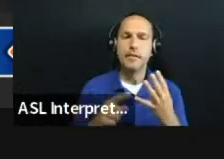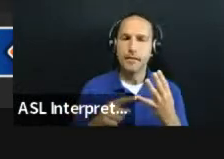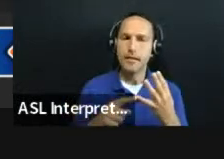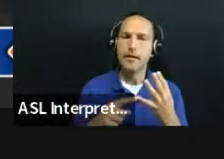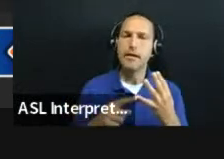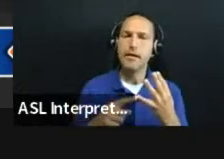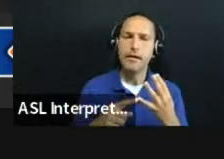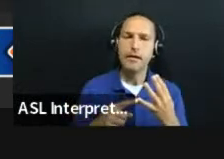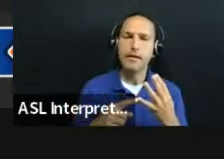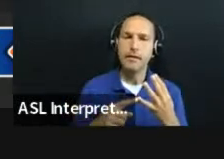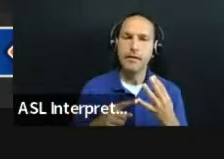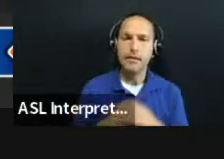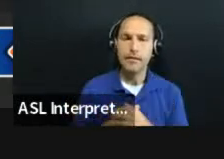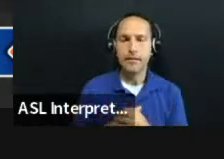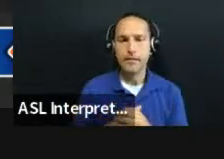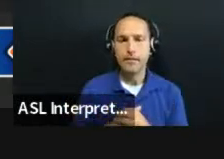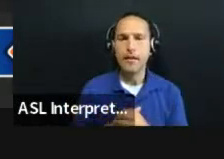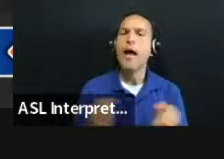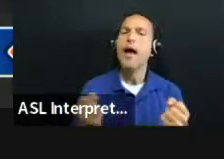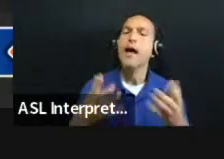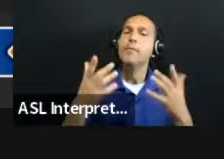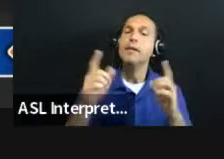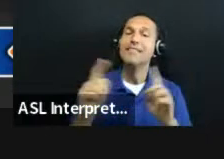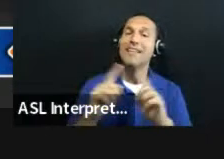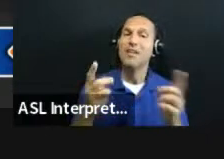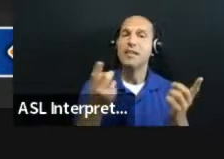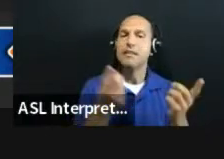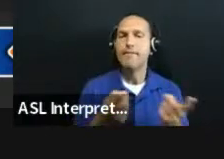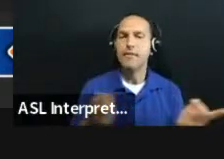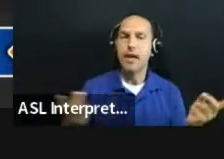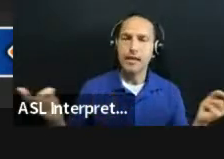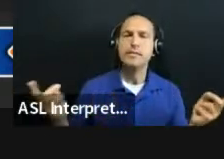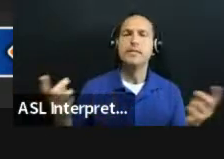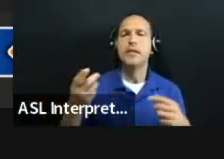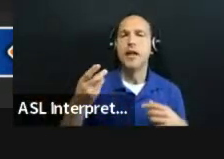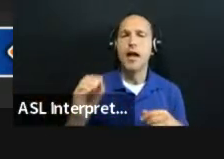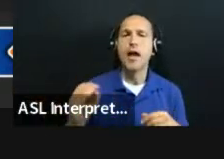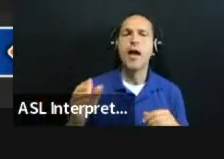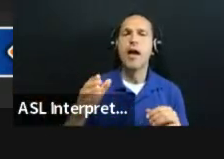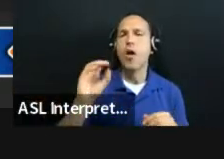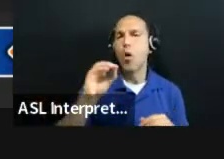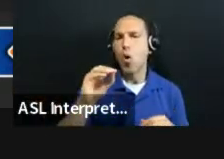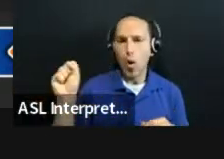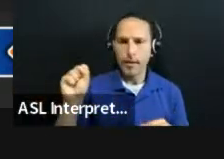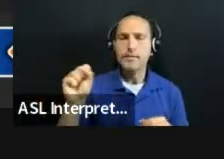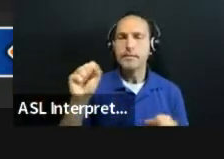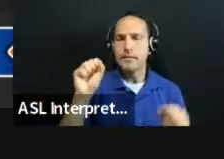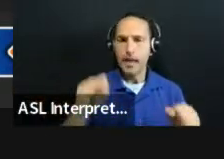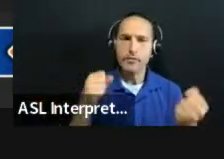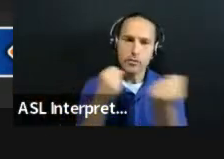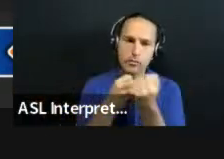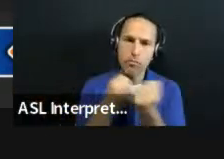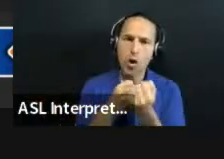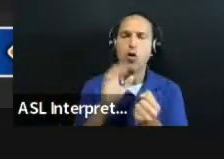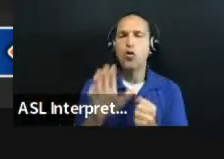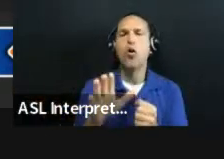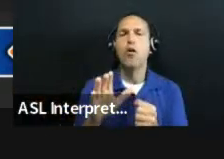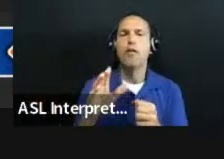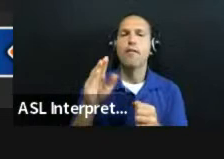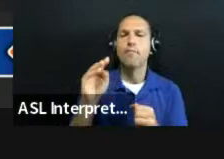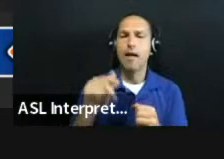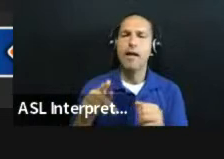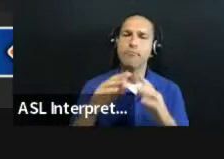how many devices and operating systems and assistive technologies can support your map, right?